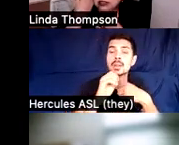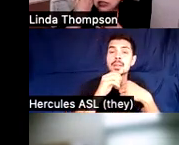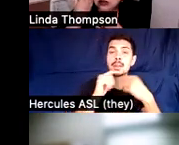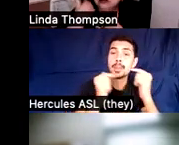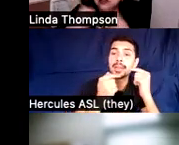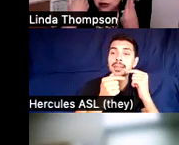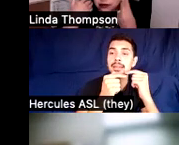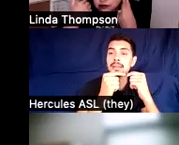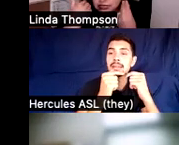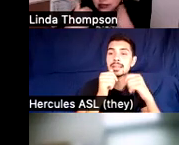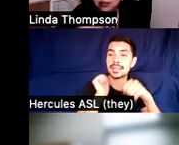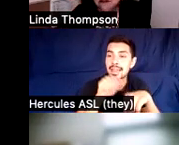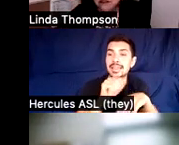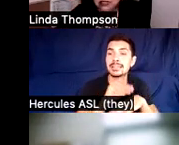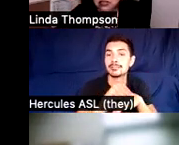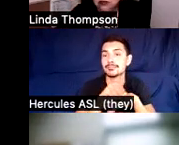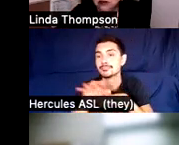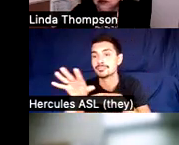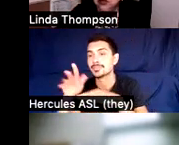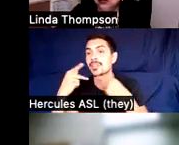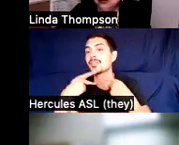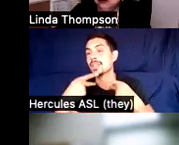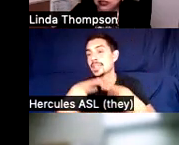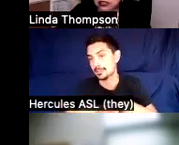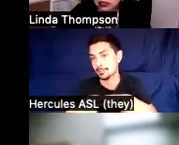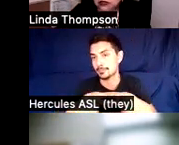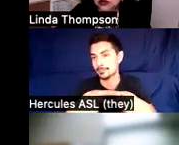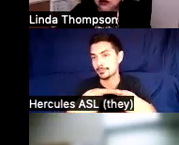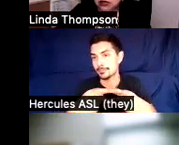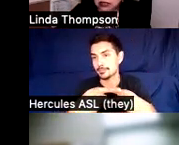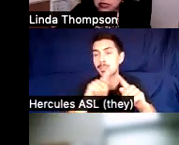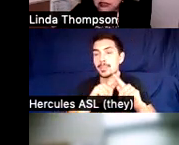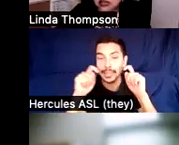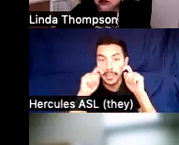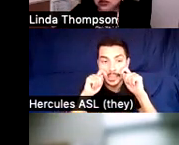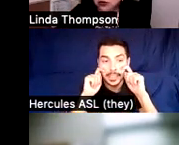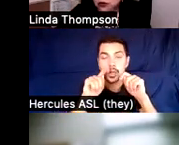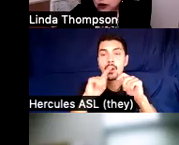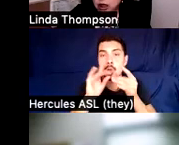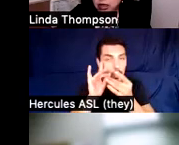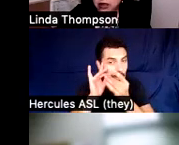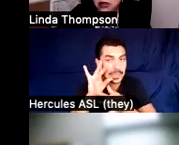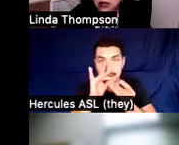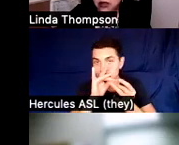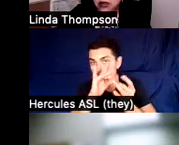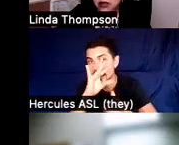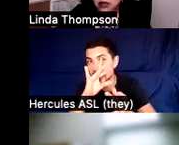is physically affecting me. But the tears are a release. And when you